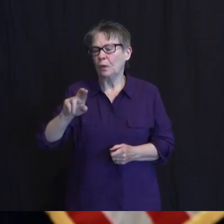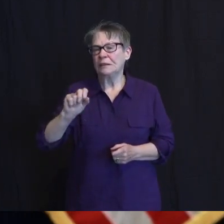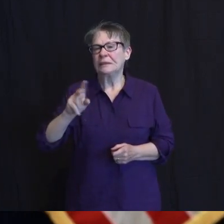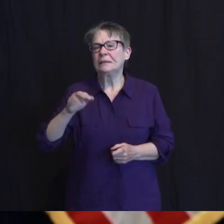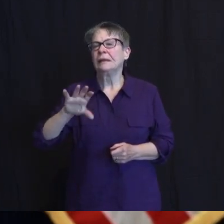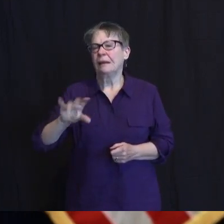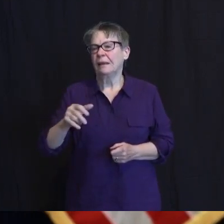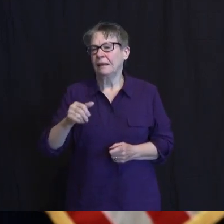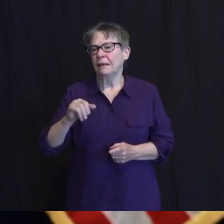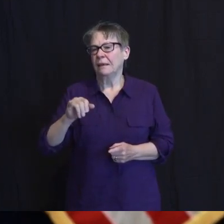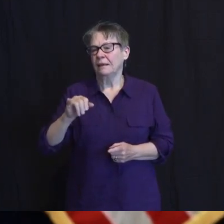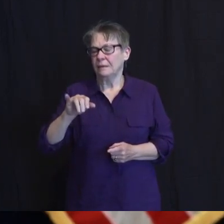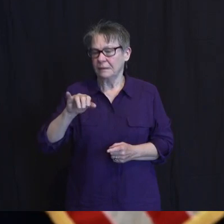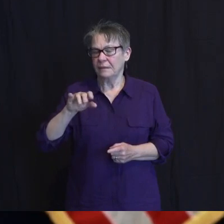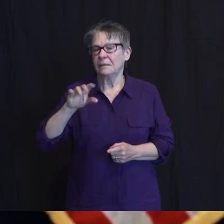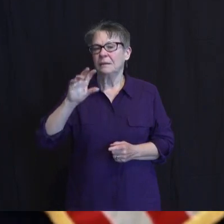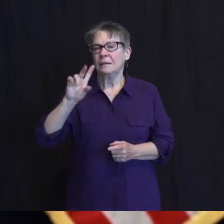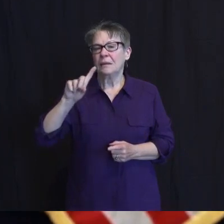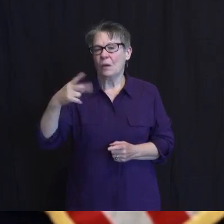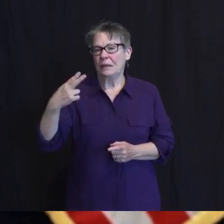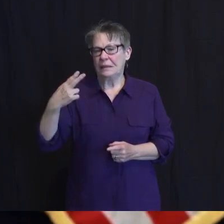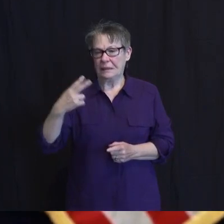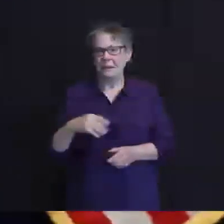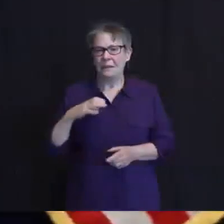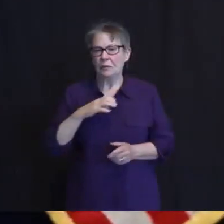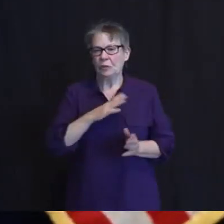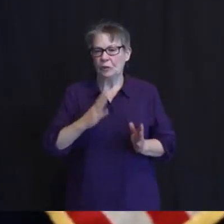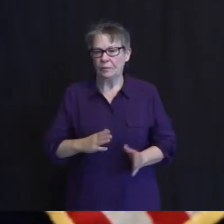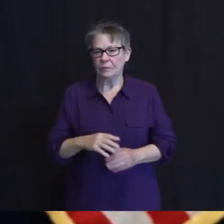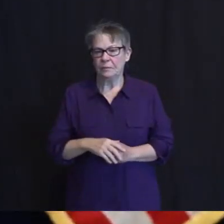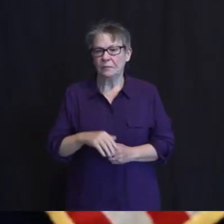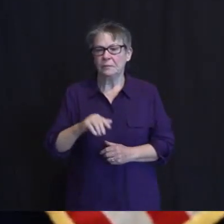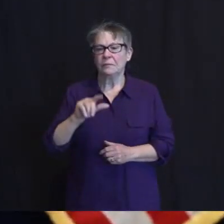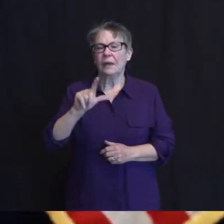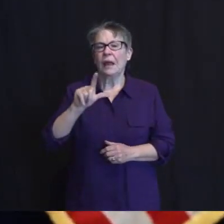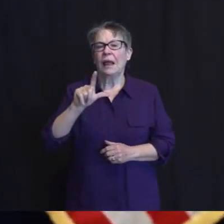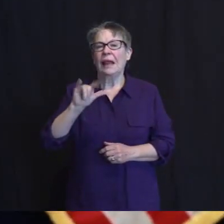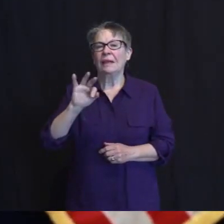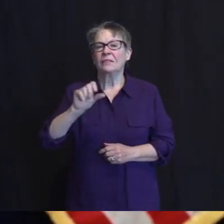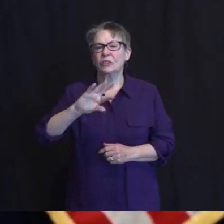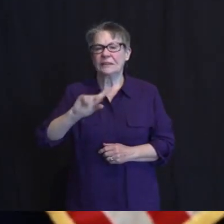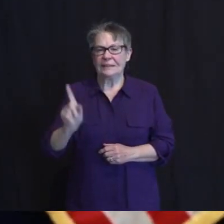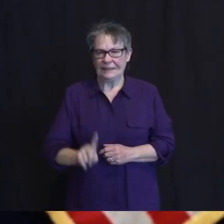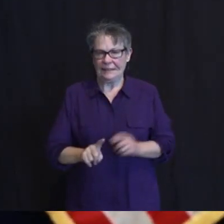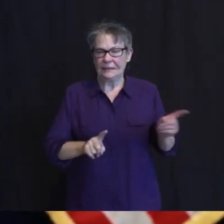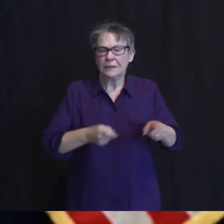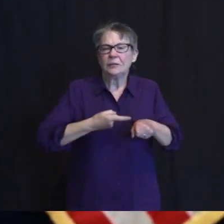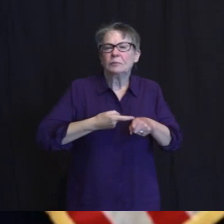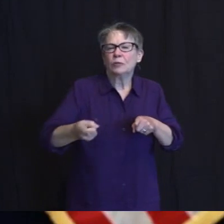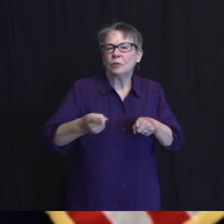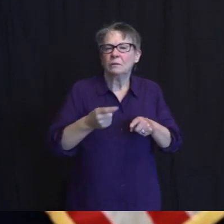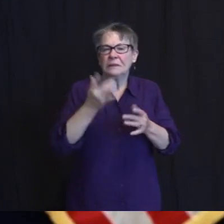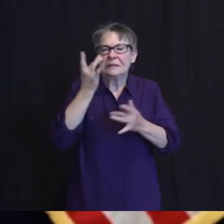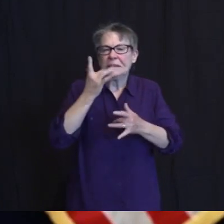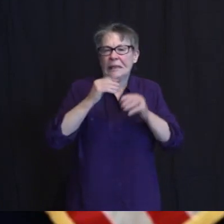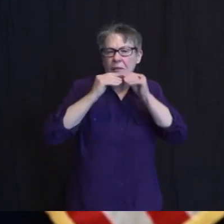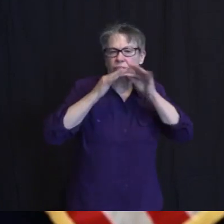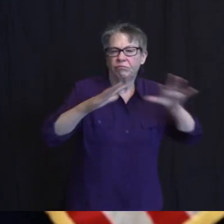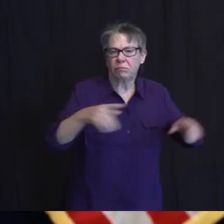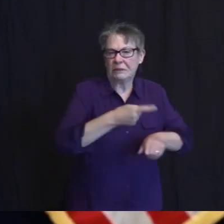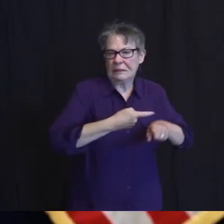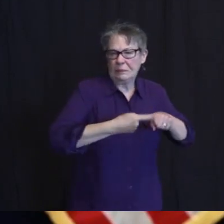Ed Lifshitz. Both great to have both of you with us. The aforementioned, already introduced, Superintendent of the State Police, Colonel Pat Callahan. Director of the Office of